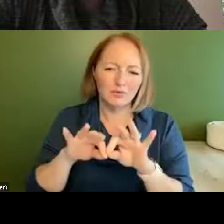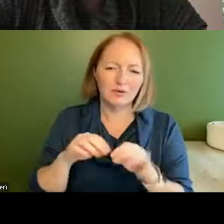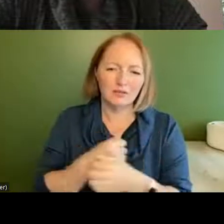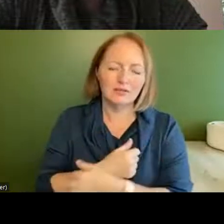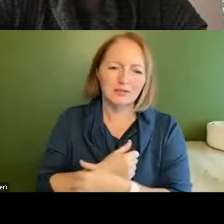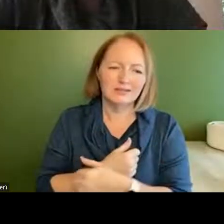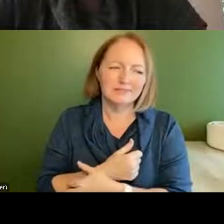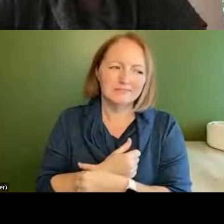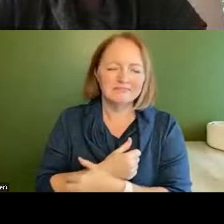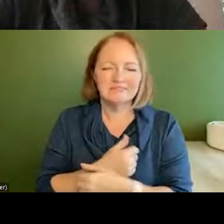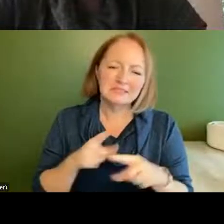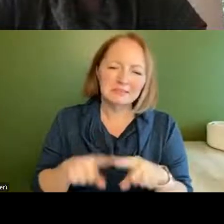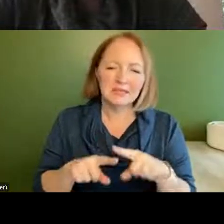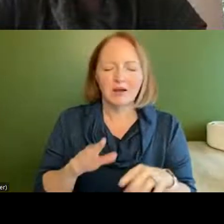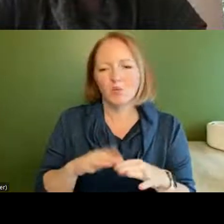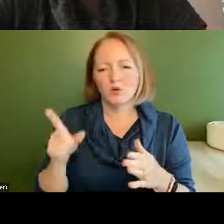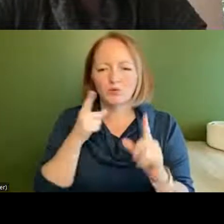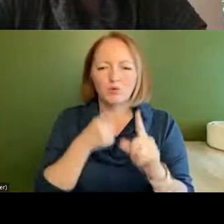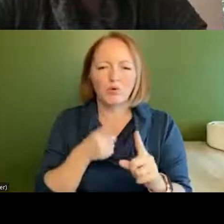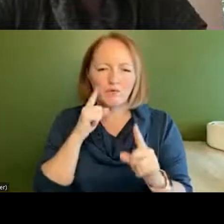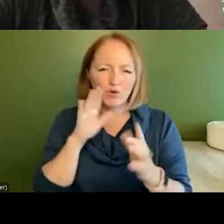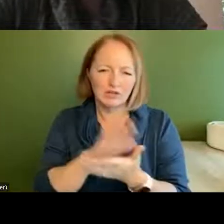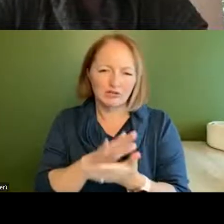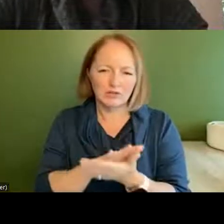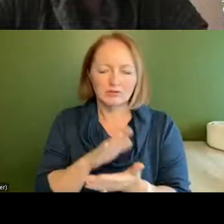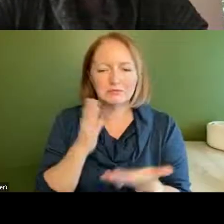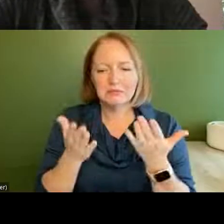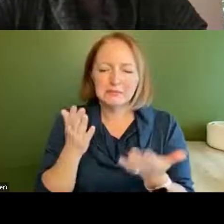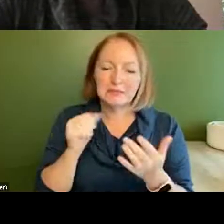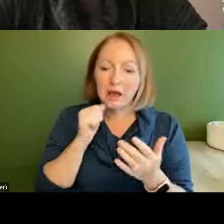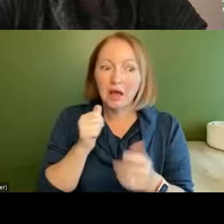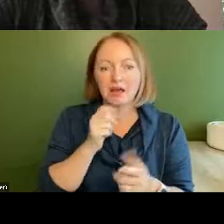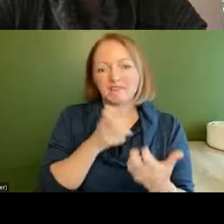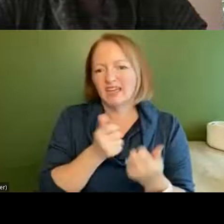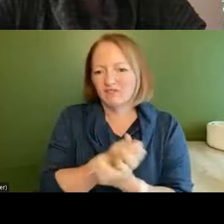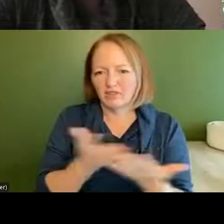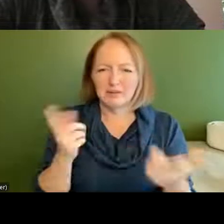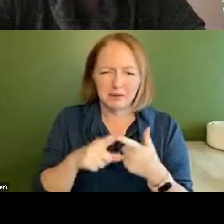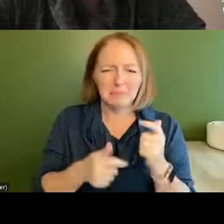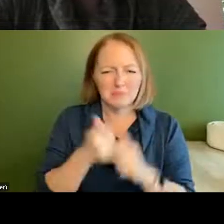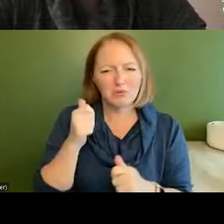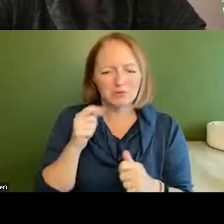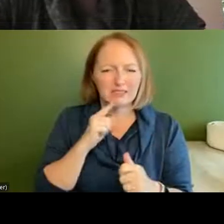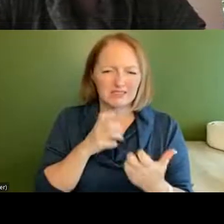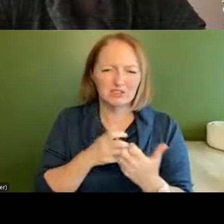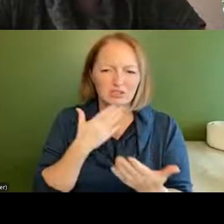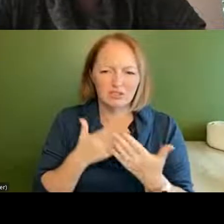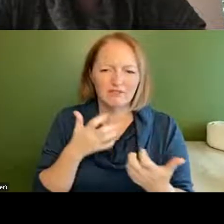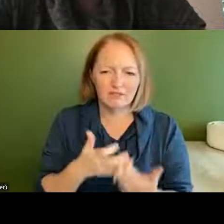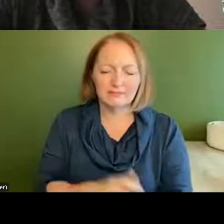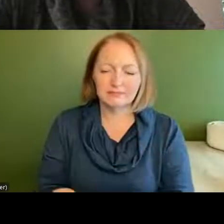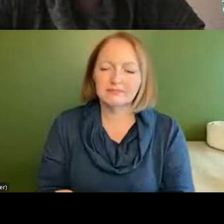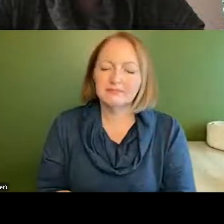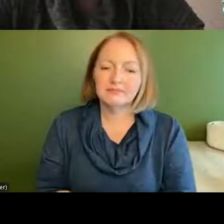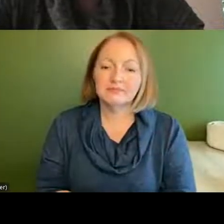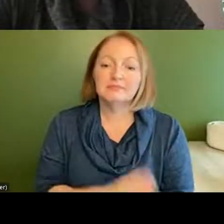on exactly what you're targeting for your education. It might not be the right thing for everything, but I think for a lot of areas it is. We know